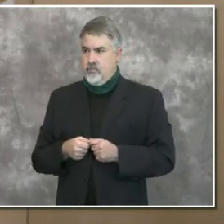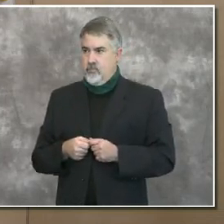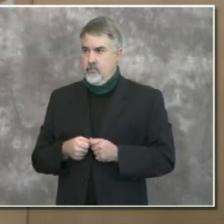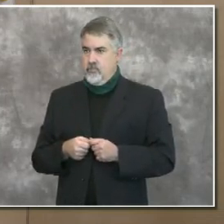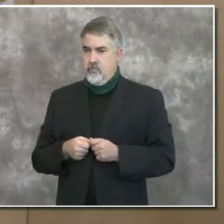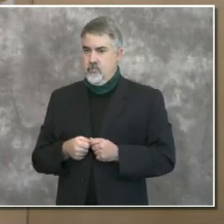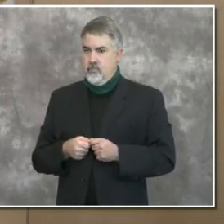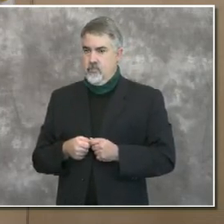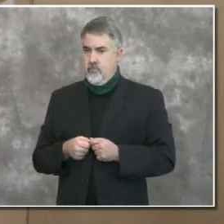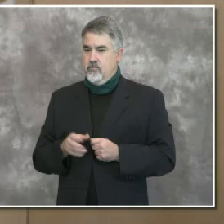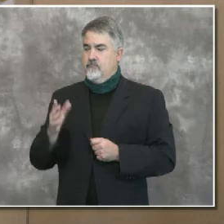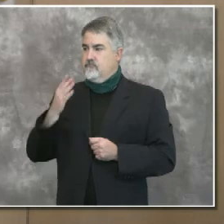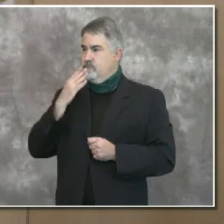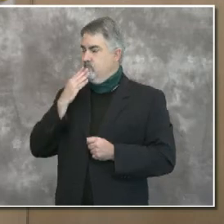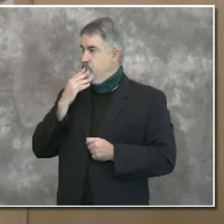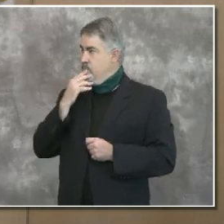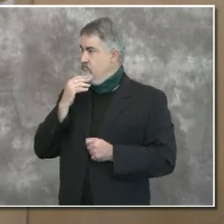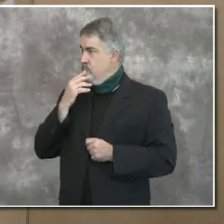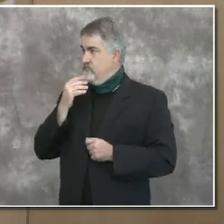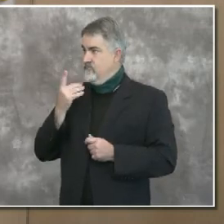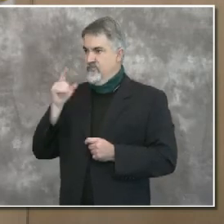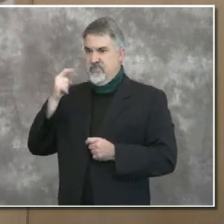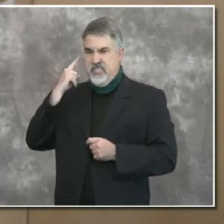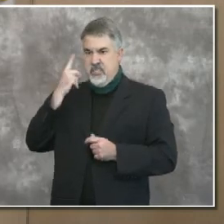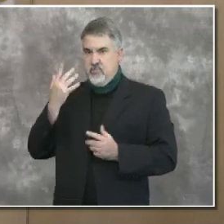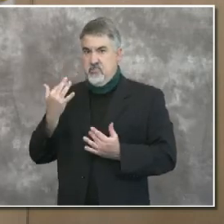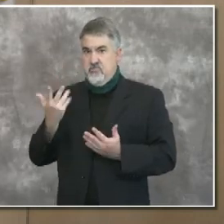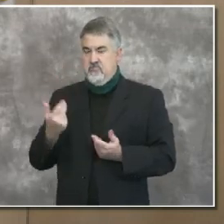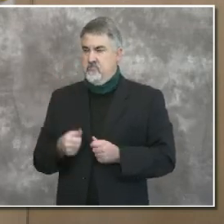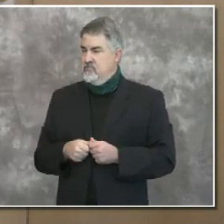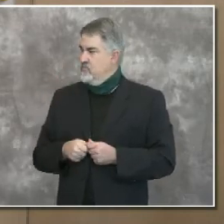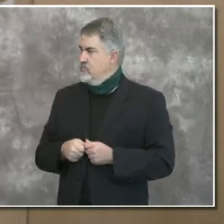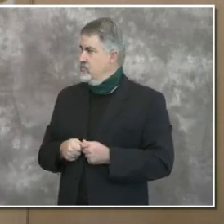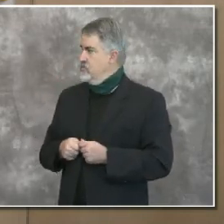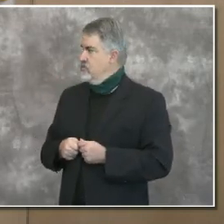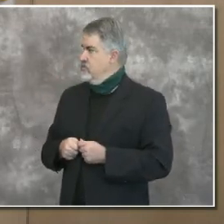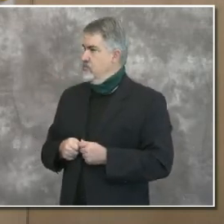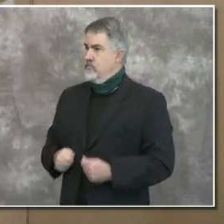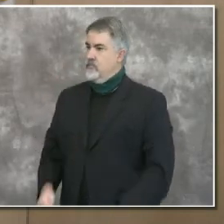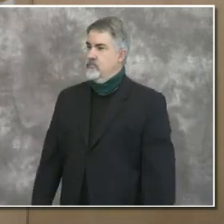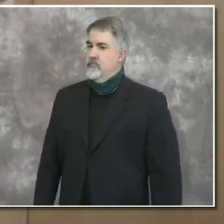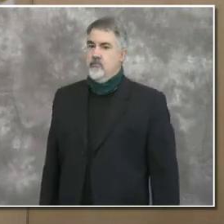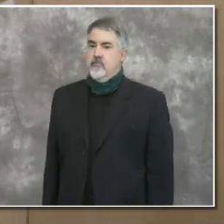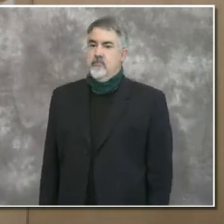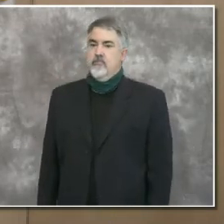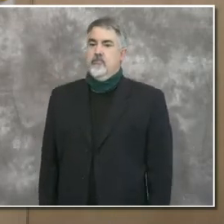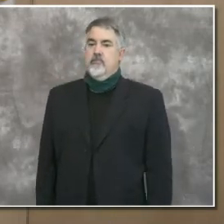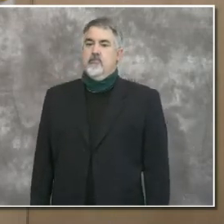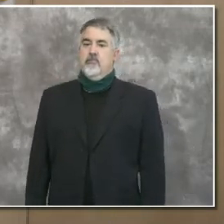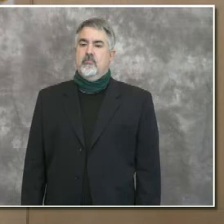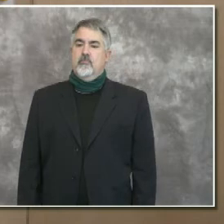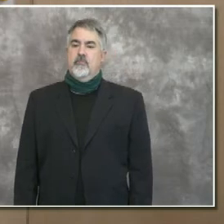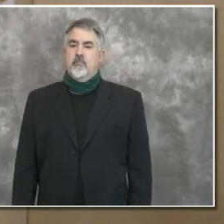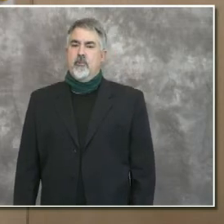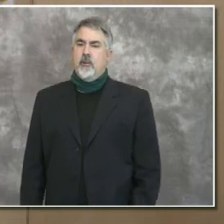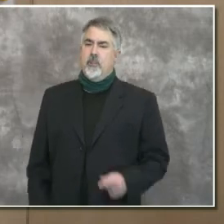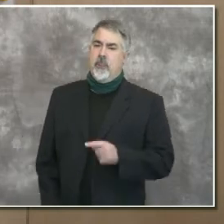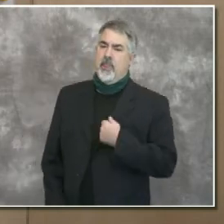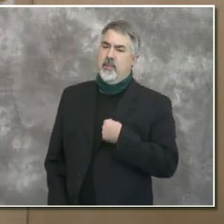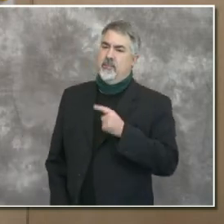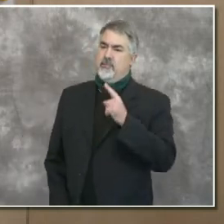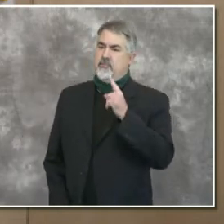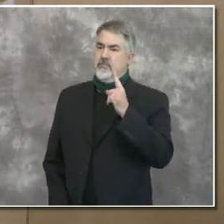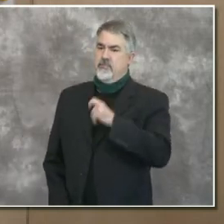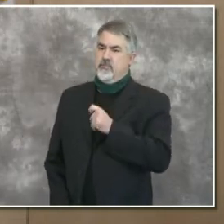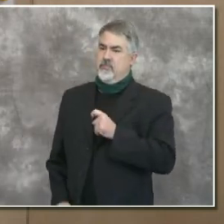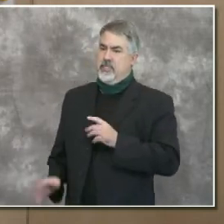Thank you so much. So I was just trying to, I asked you about this yesterday. I'm sorry for asking it again,